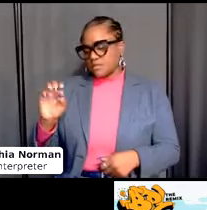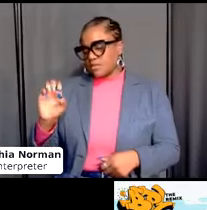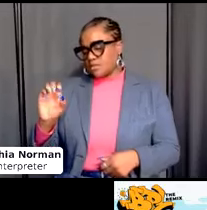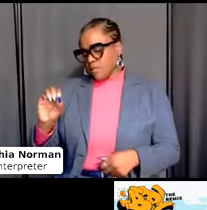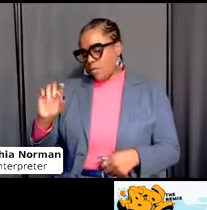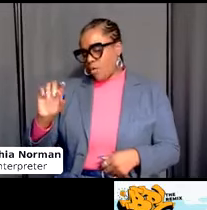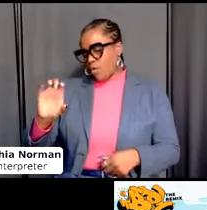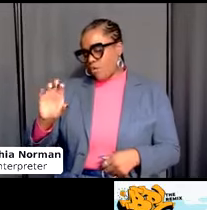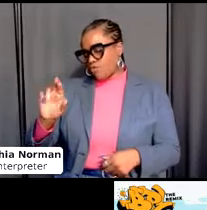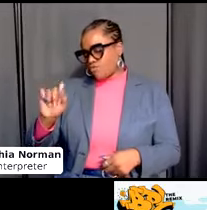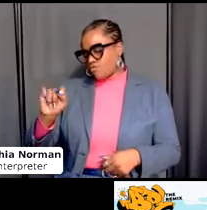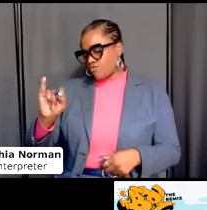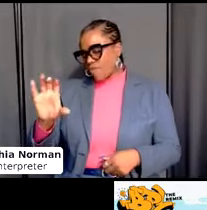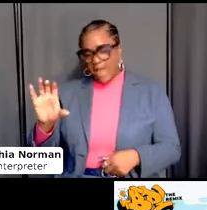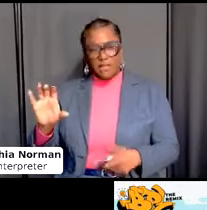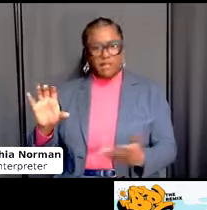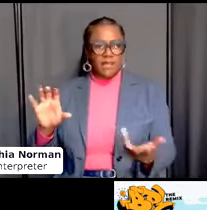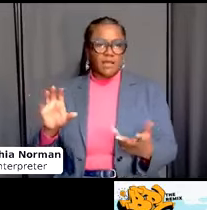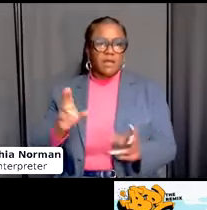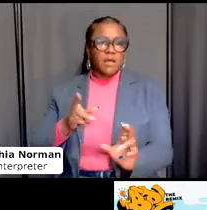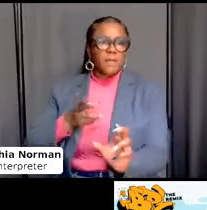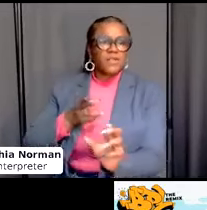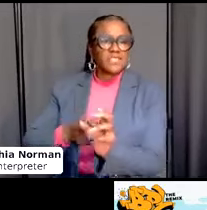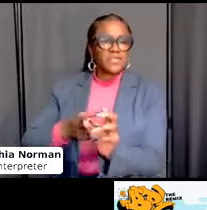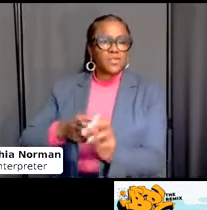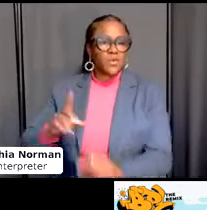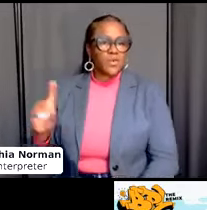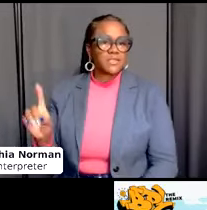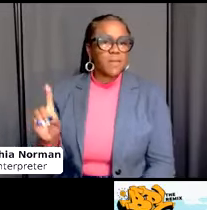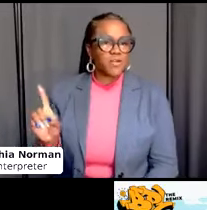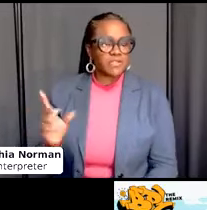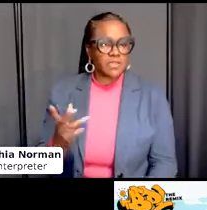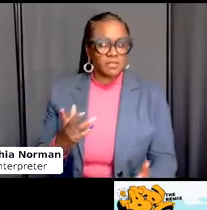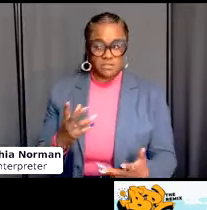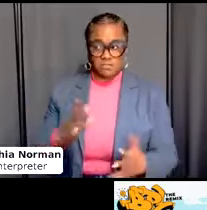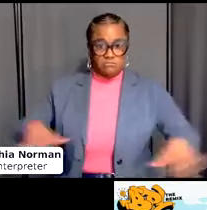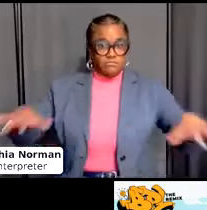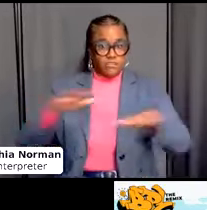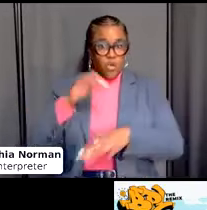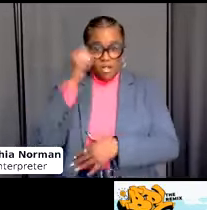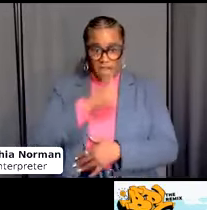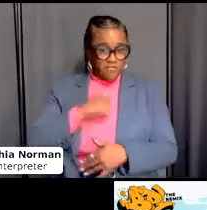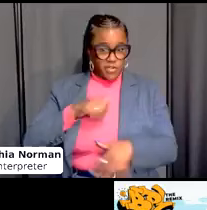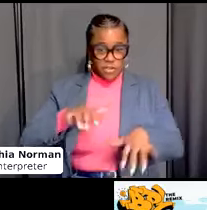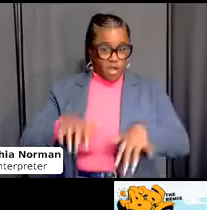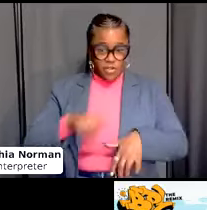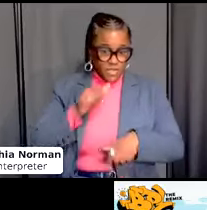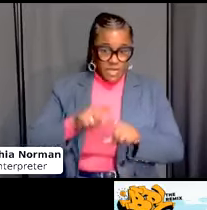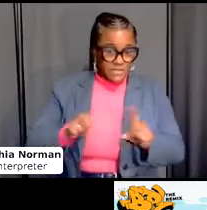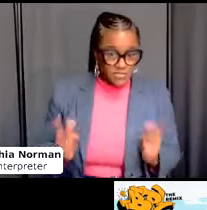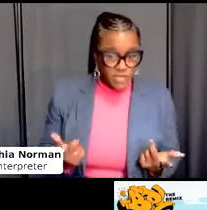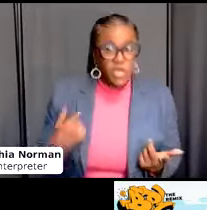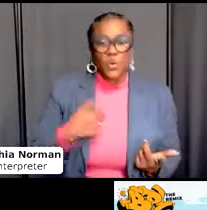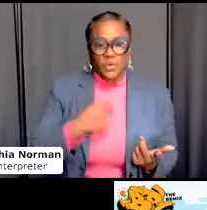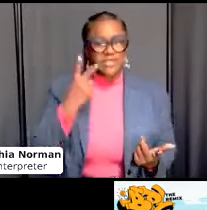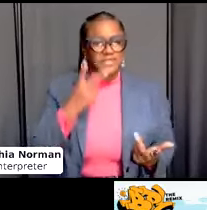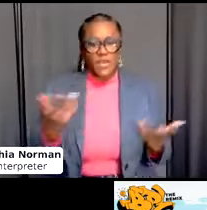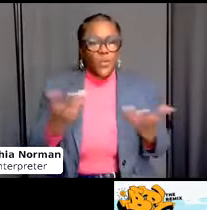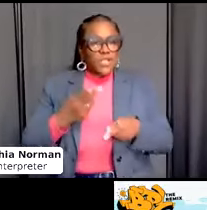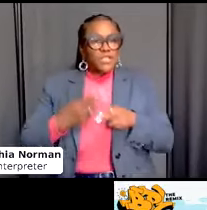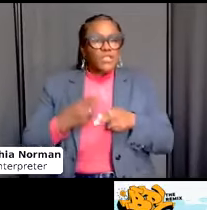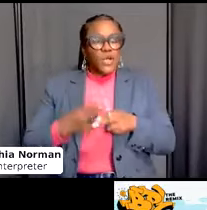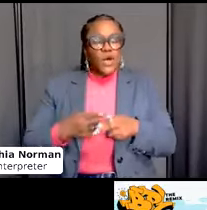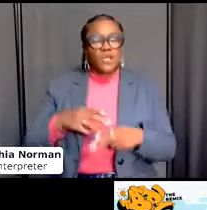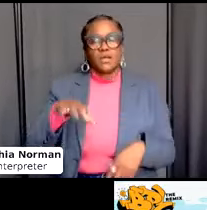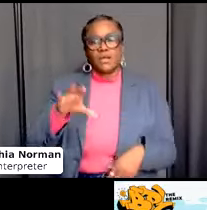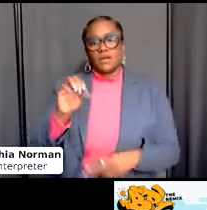like a participatory democracy. Right now, we in all of Africa, and Congo's no different, we're seeing what we refer to as comprador